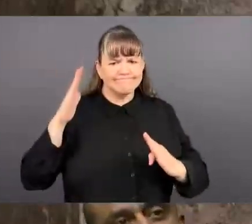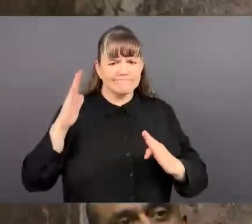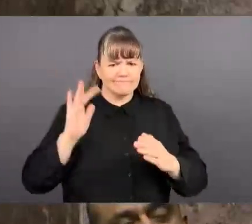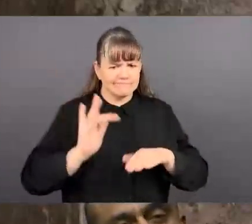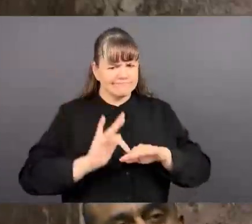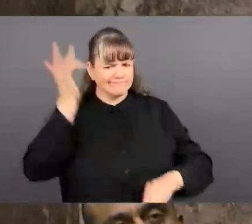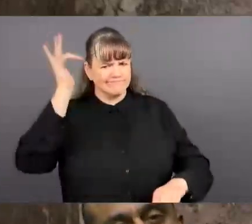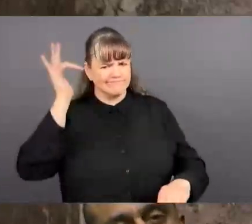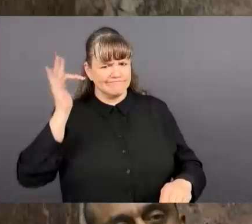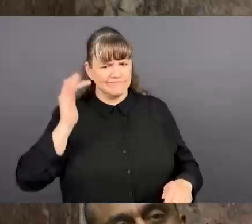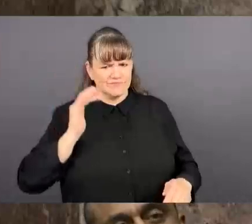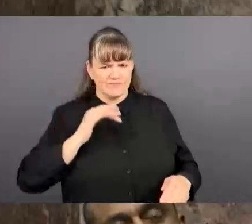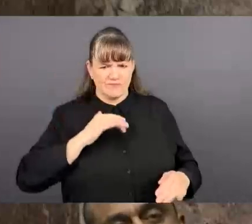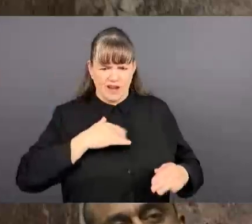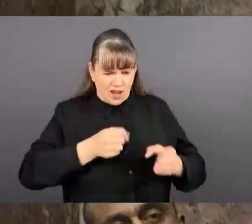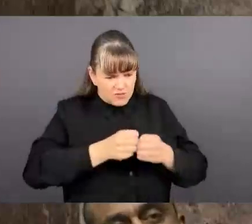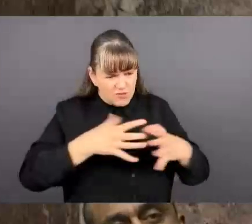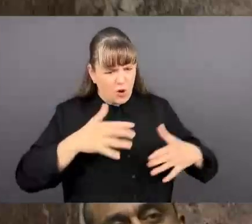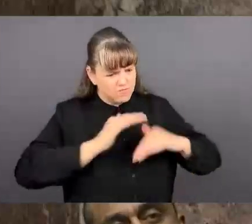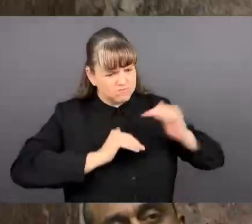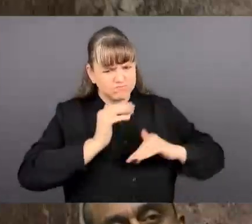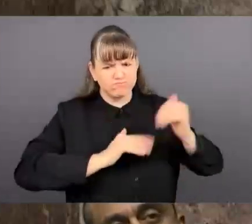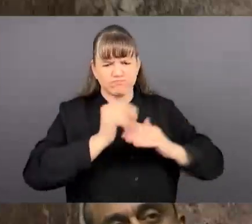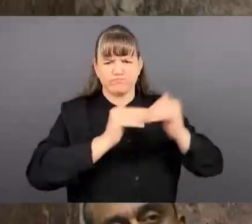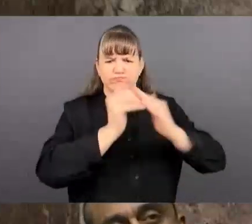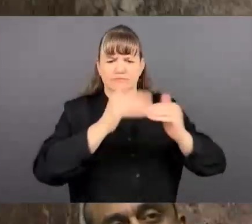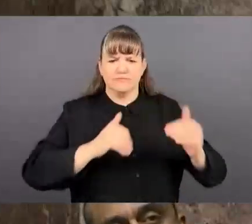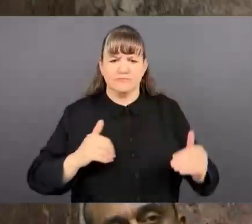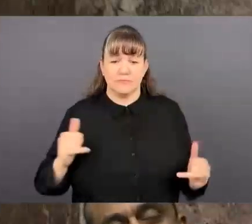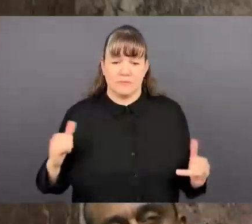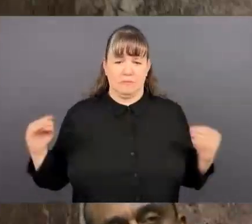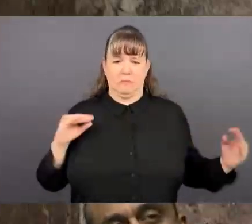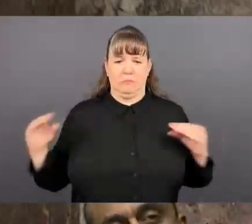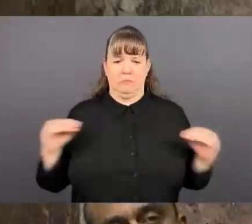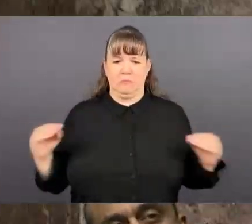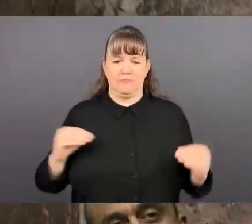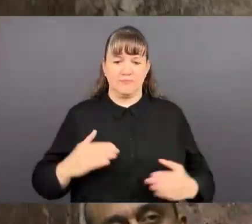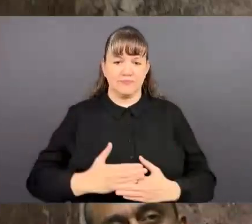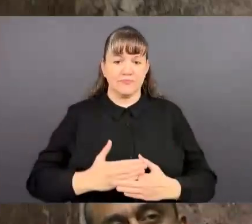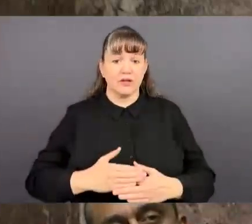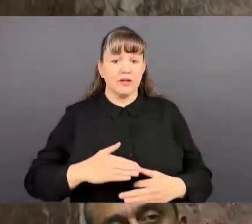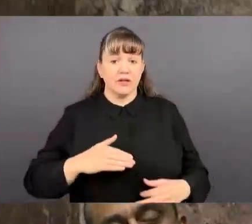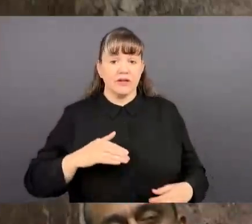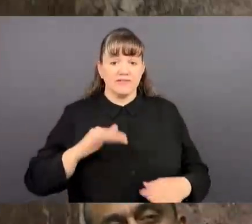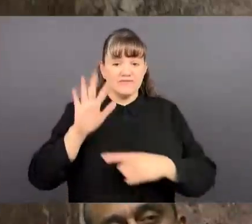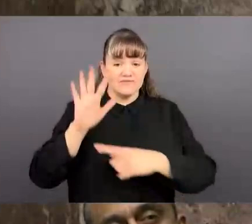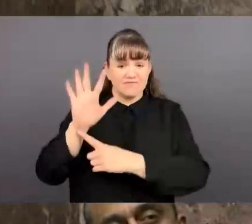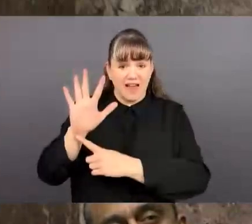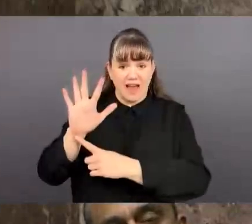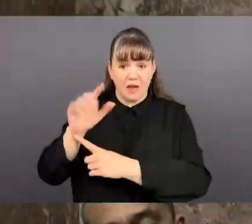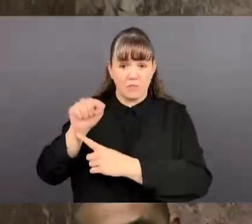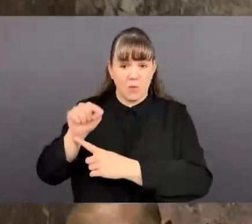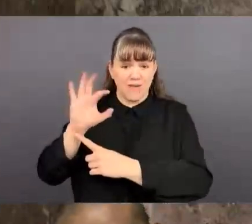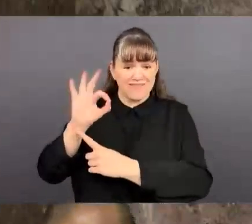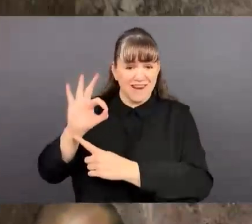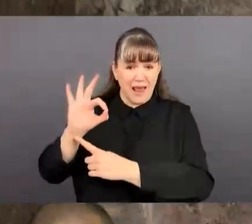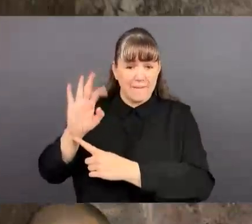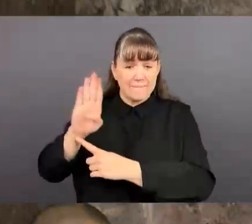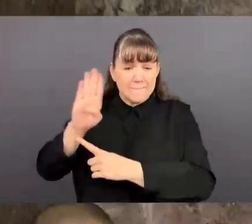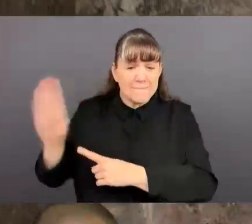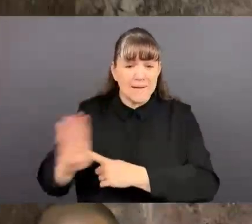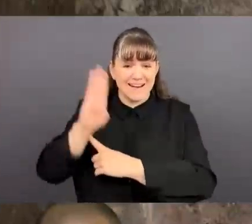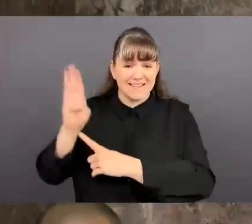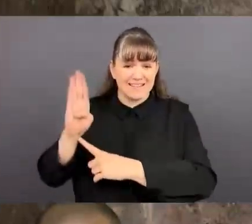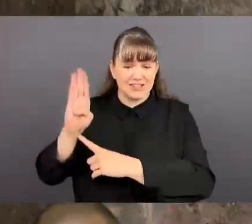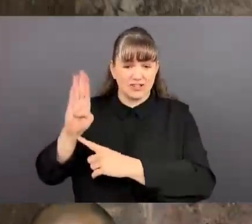Oh my God, he says not a single project. $5.9 billion SkyTrain project, Surrey to Langley, Honourable